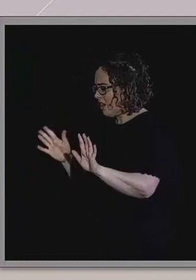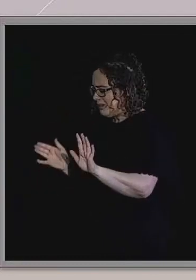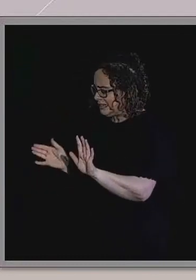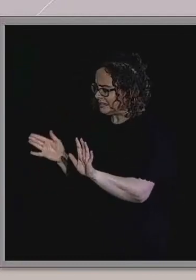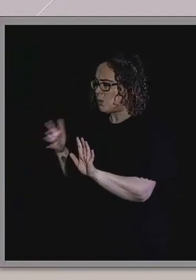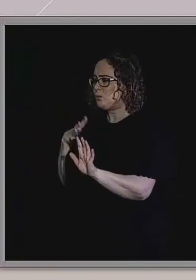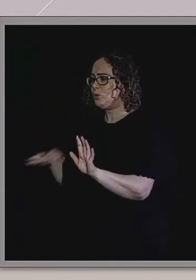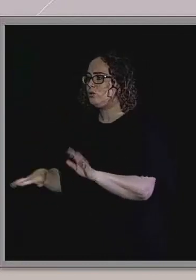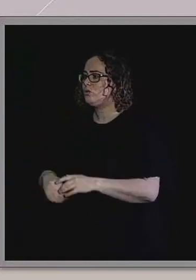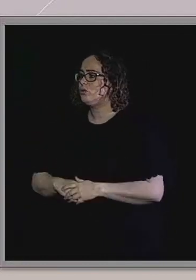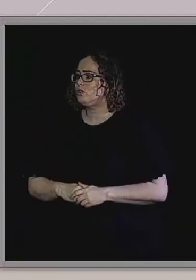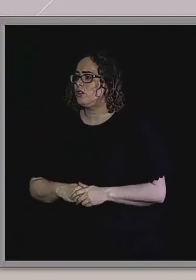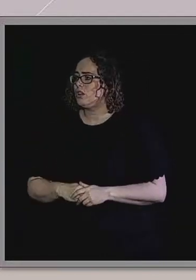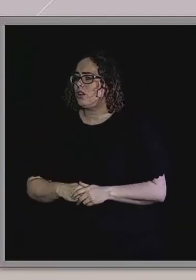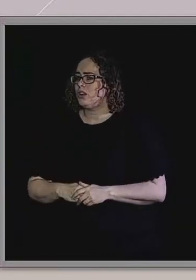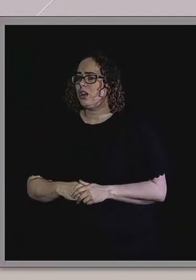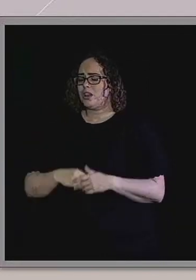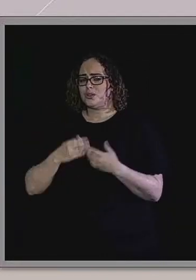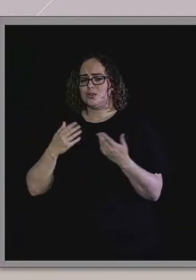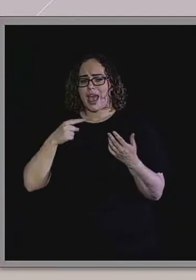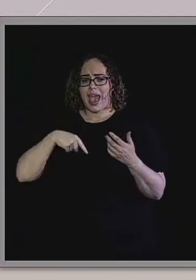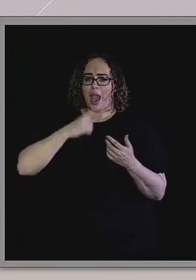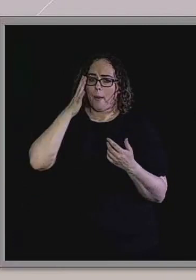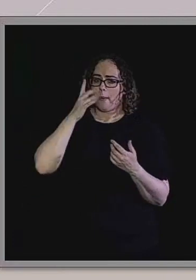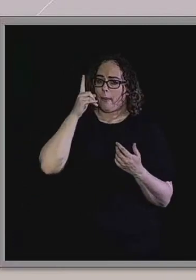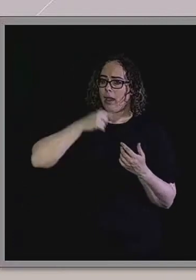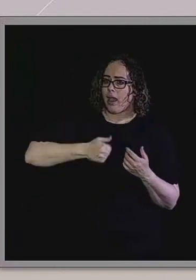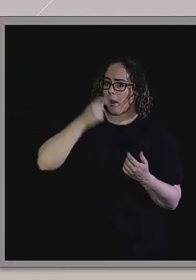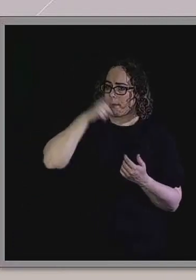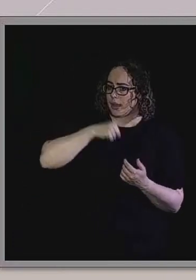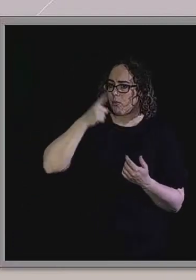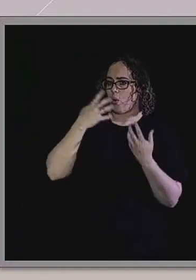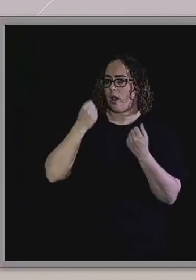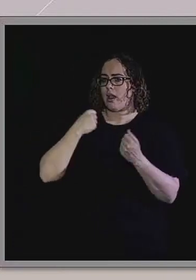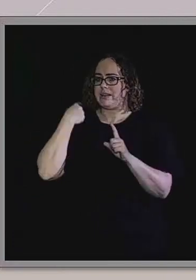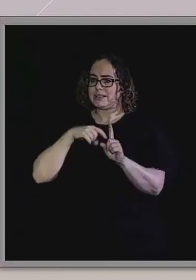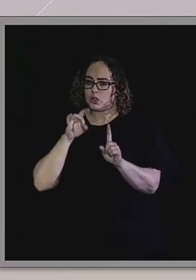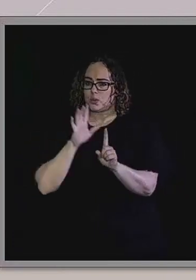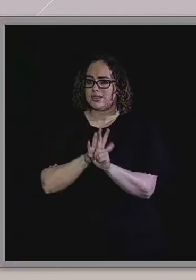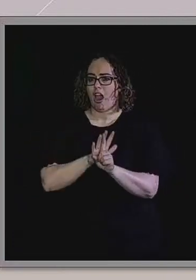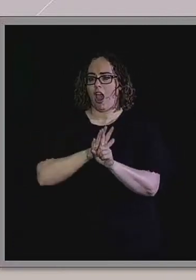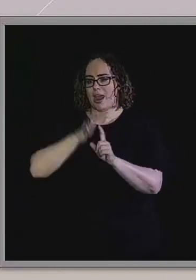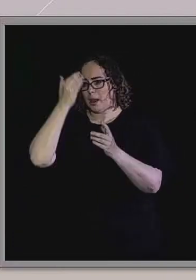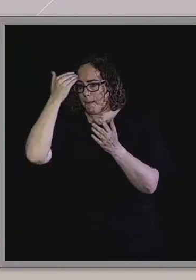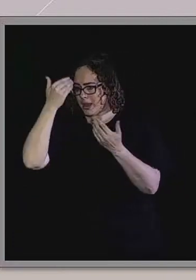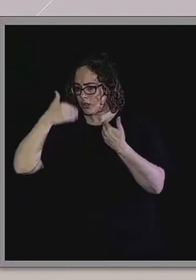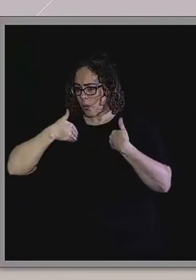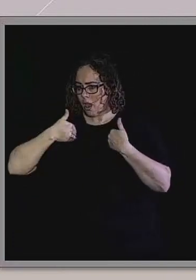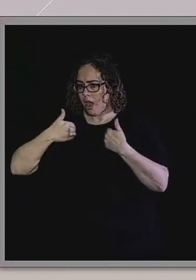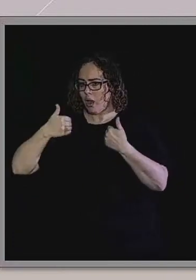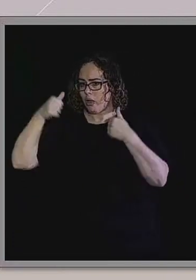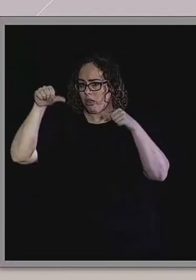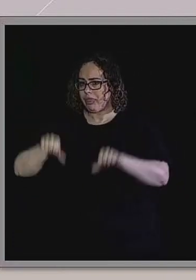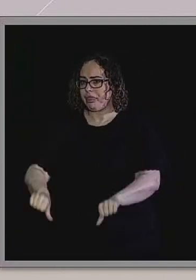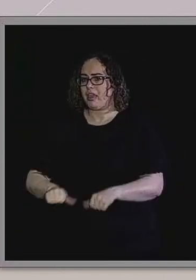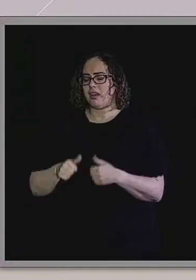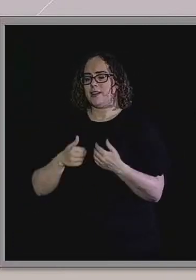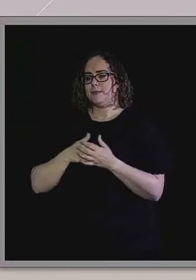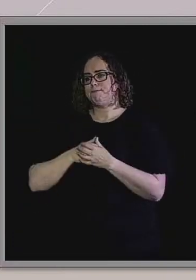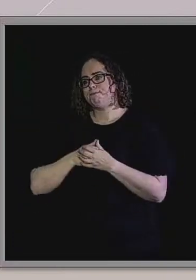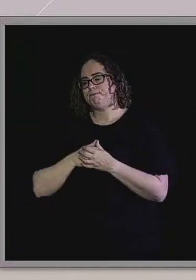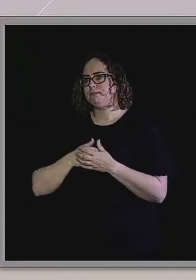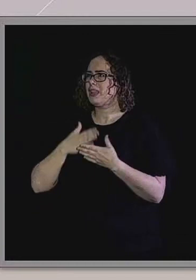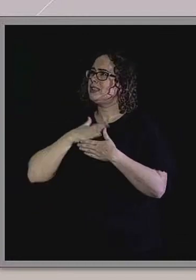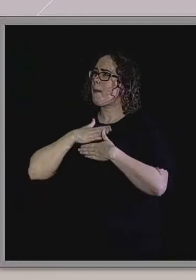that's hurting our people, and the suicides and the mental health and so forth. I guess it's not so much a question, it's